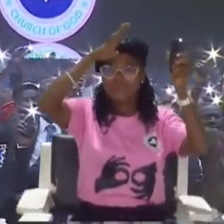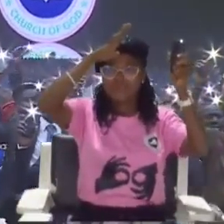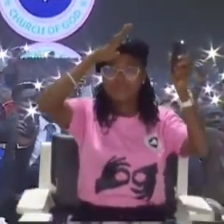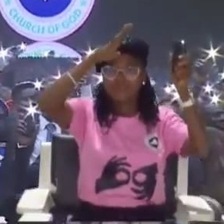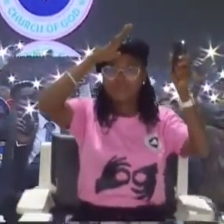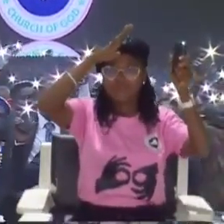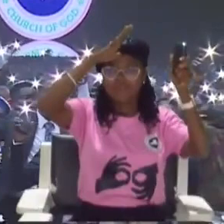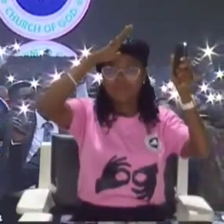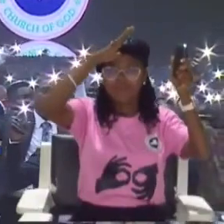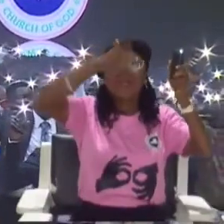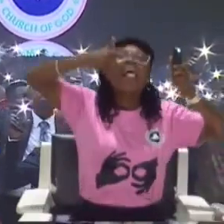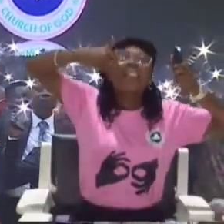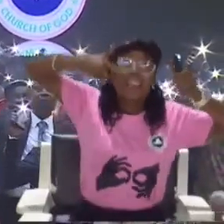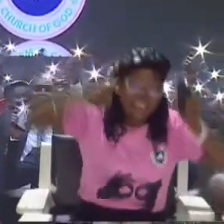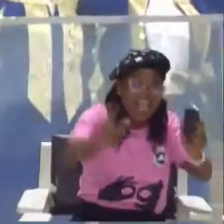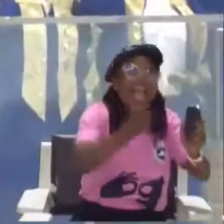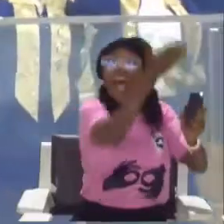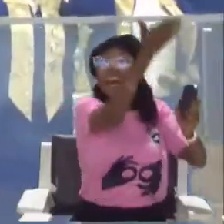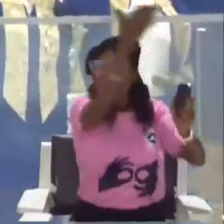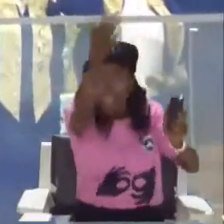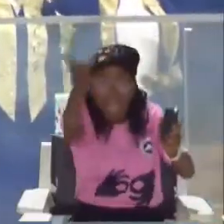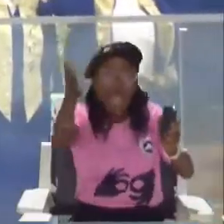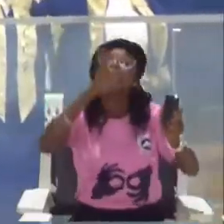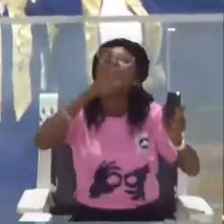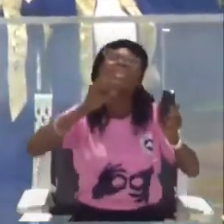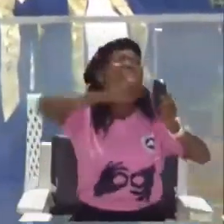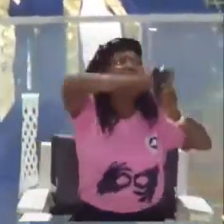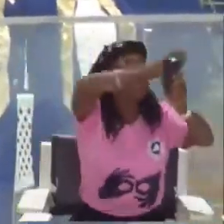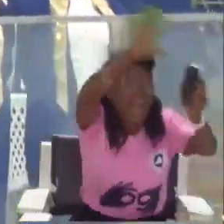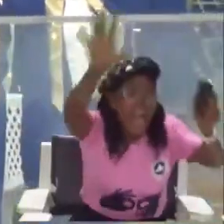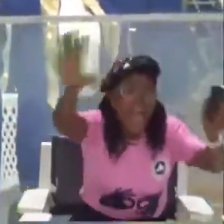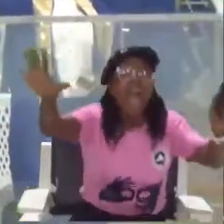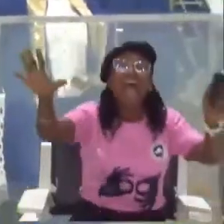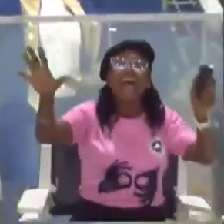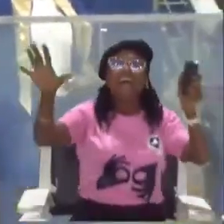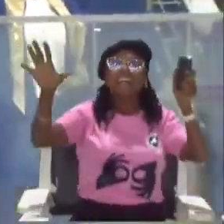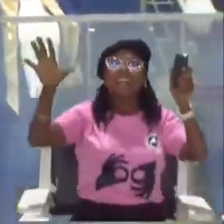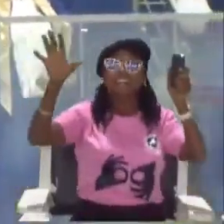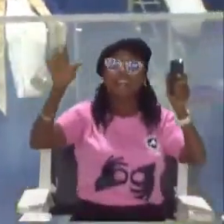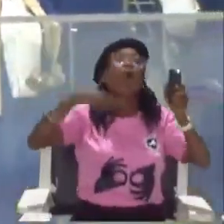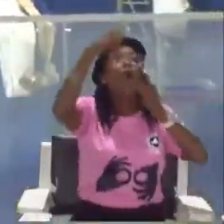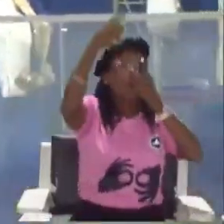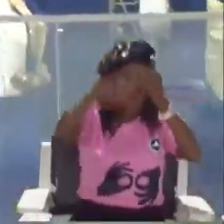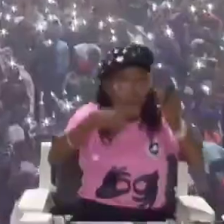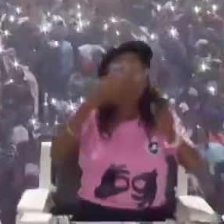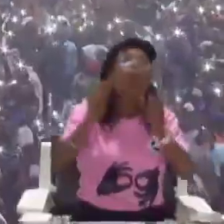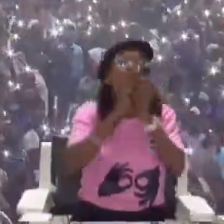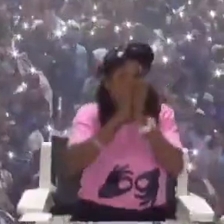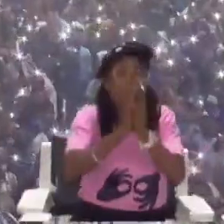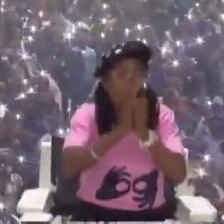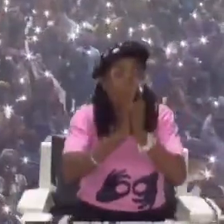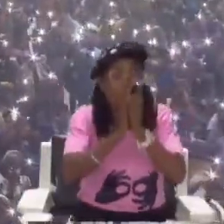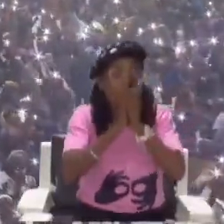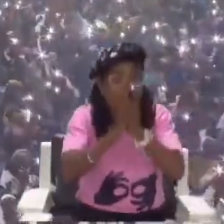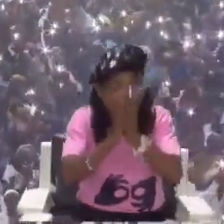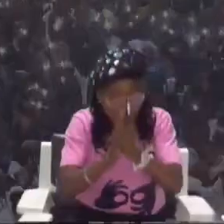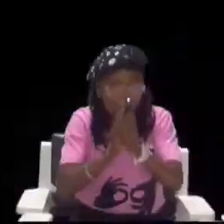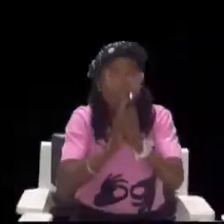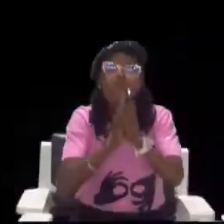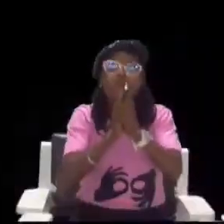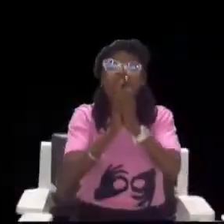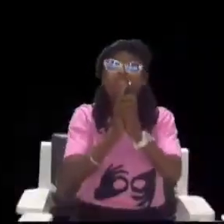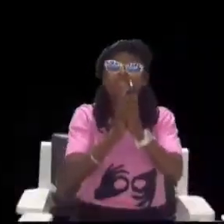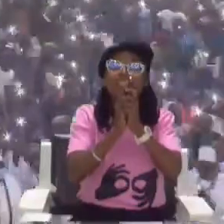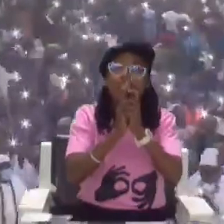let there be light. Jackie, Mole, you are. Go ahead, cry unto him. Keep